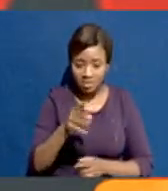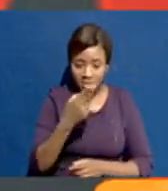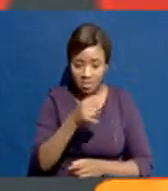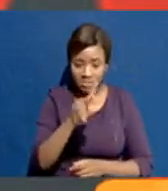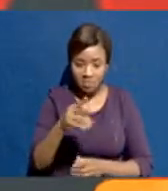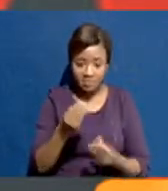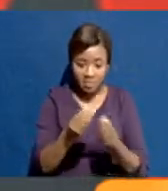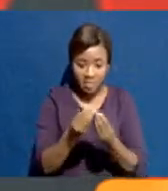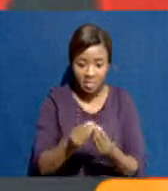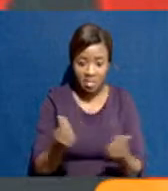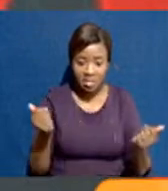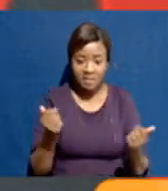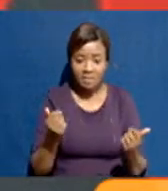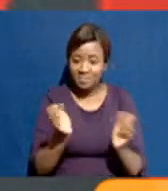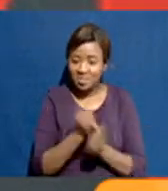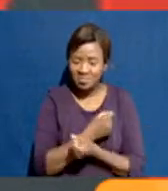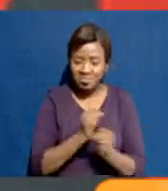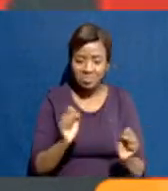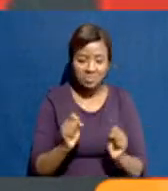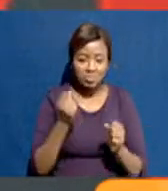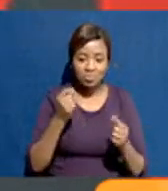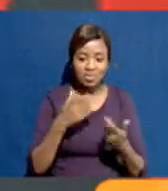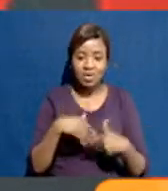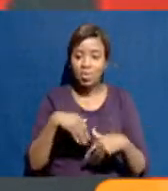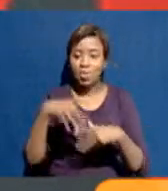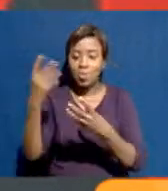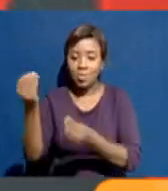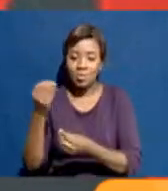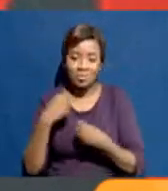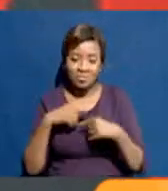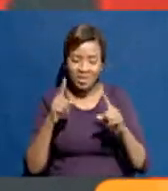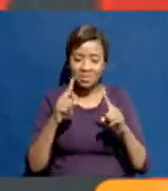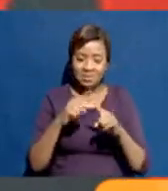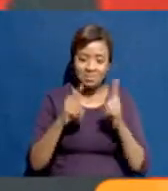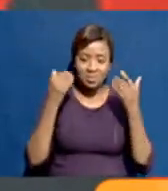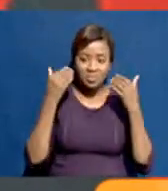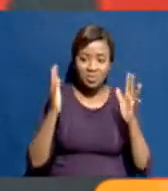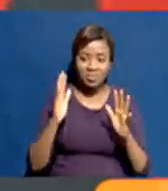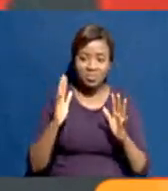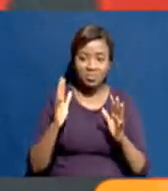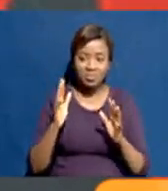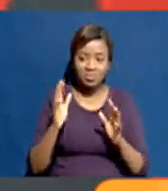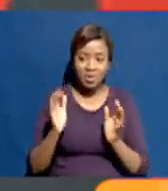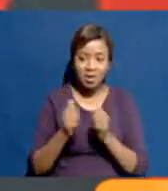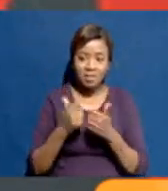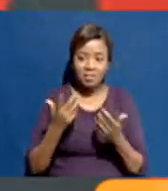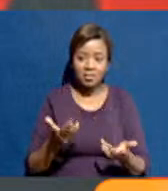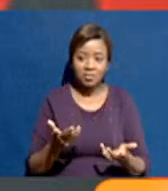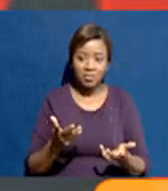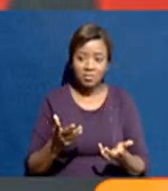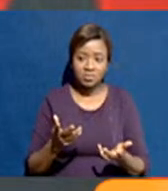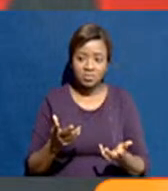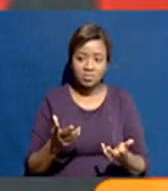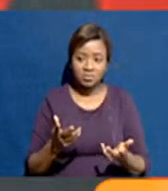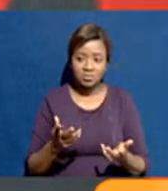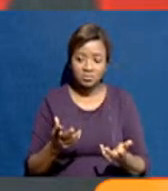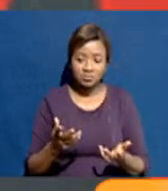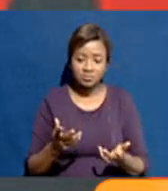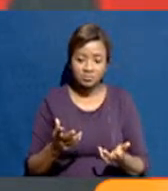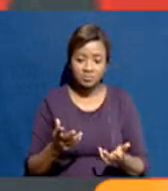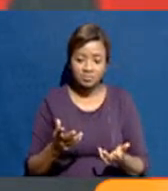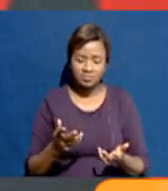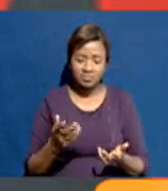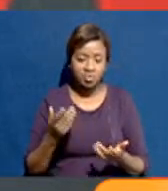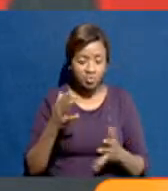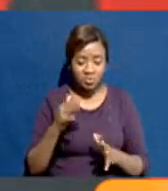left. We don't know if she continued with medication, and it would be so sad to know that we lost her for any reason whatsoever. So that is the